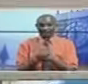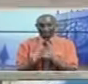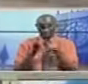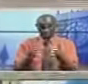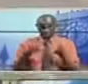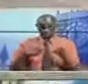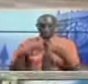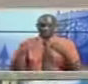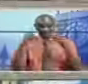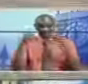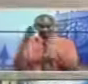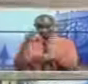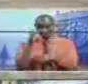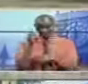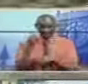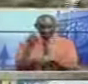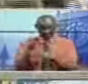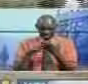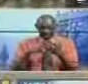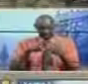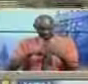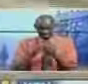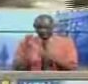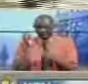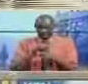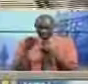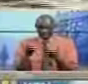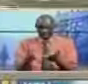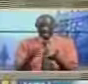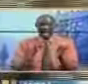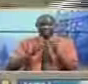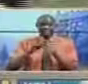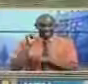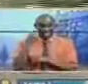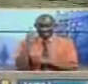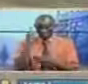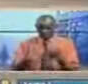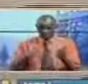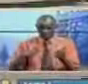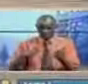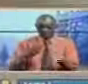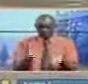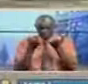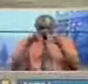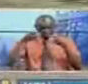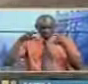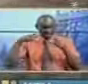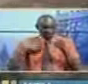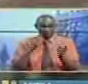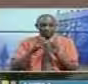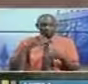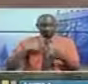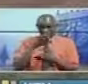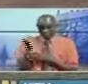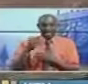As the successful 2013 athletic season heads towards the finish line, Athletics Kenya set out plans seeking to improve the quality of their sportsmen and level